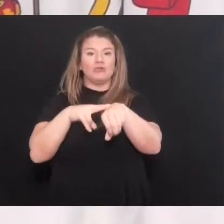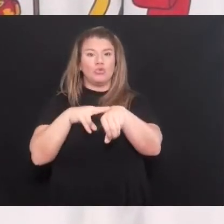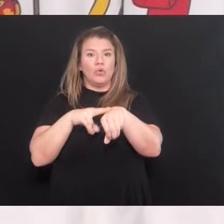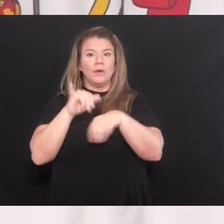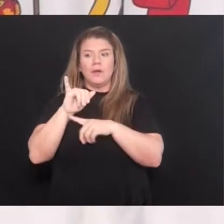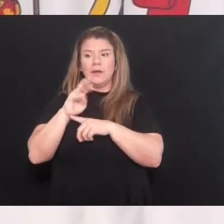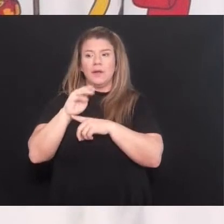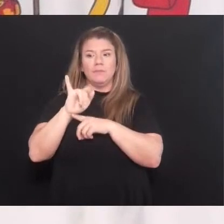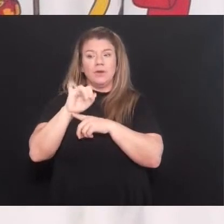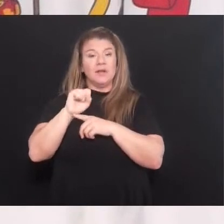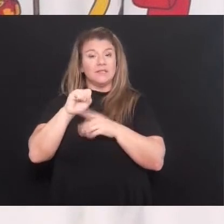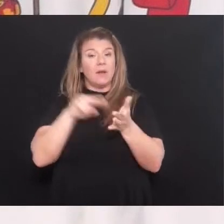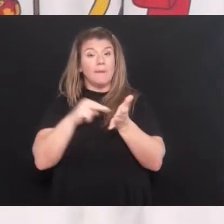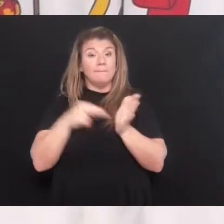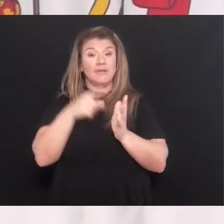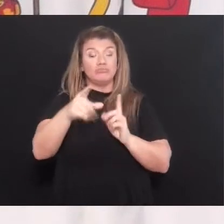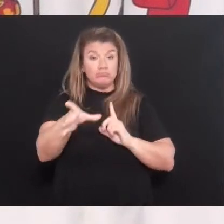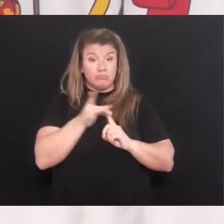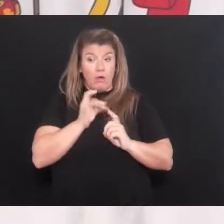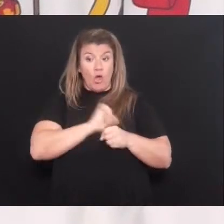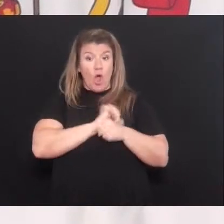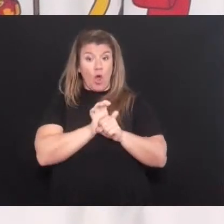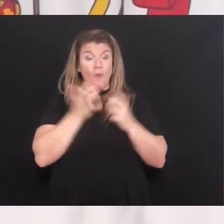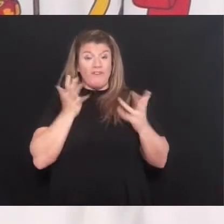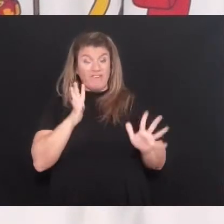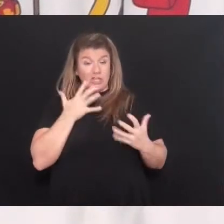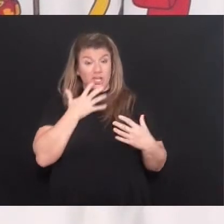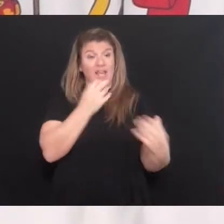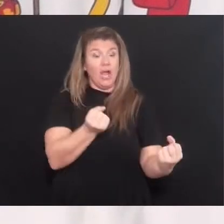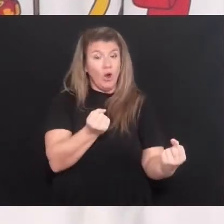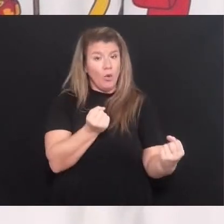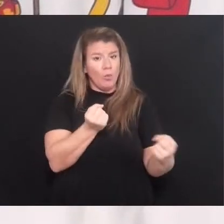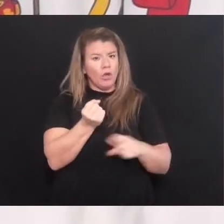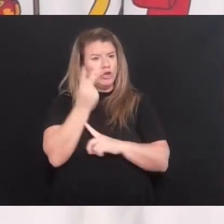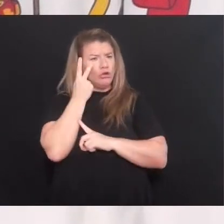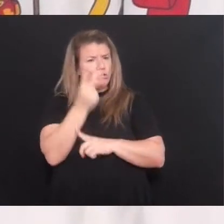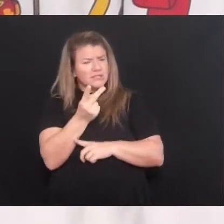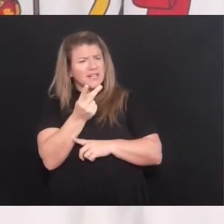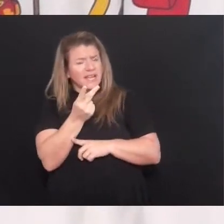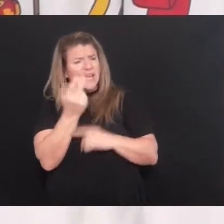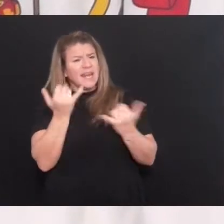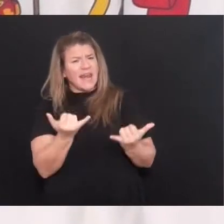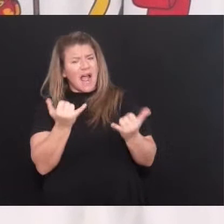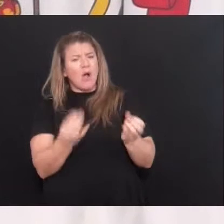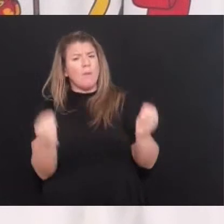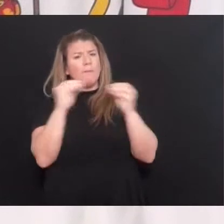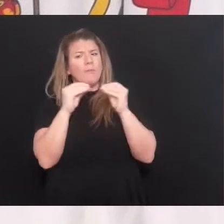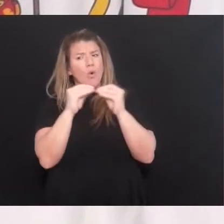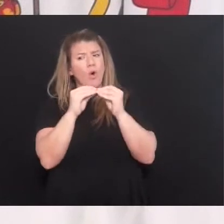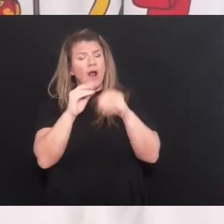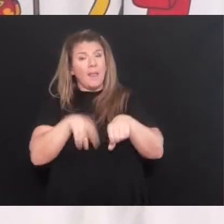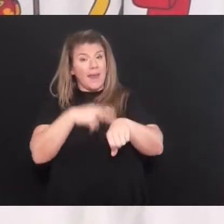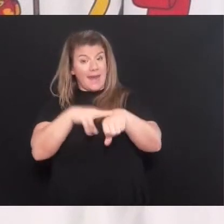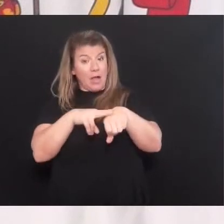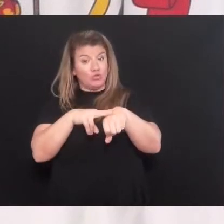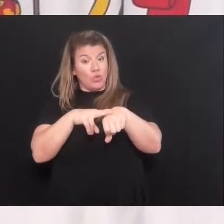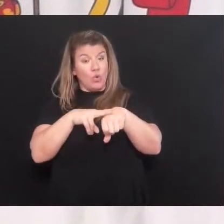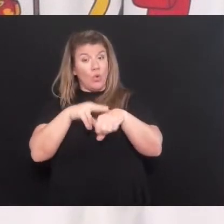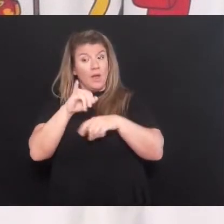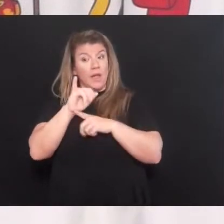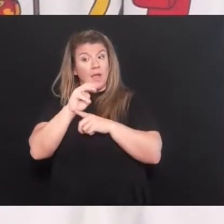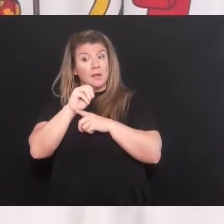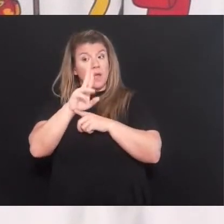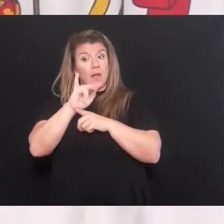this, and we're now leaning more and more towards this natural immunity is truly,